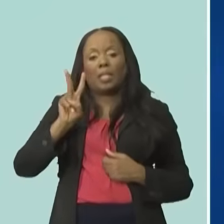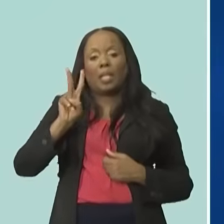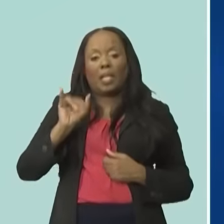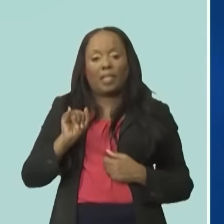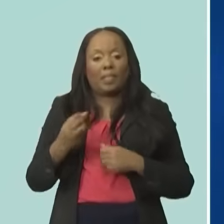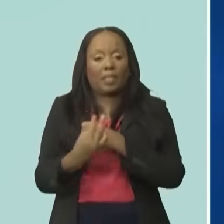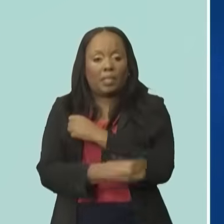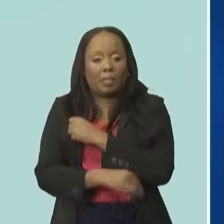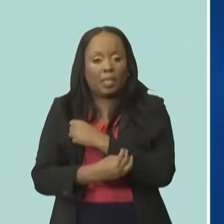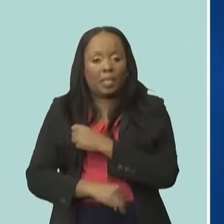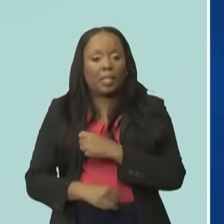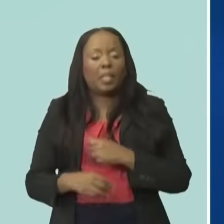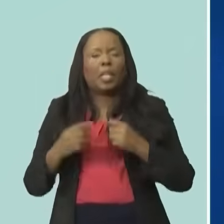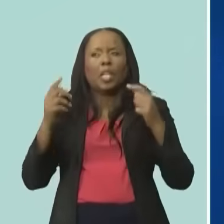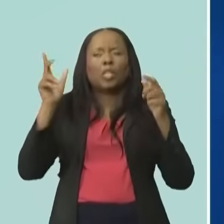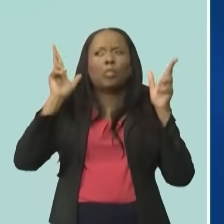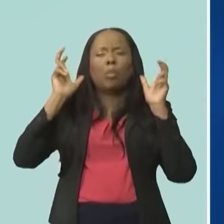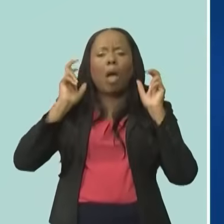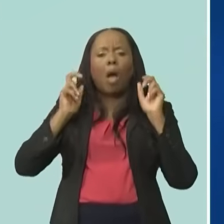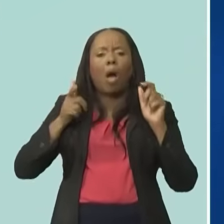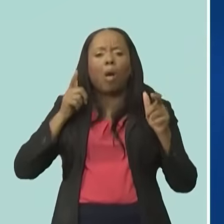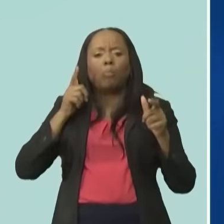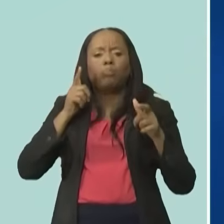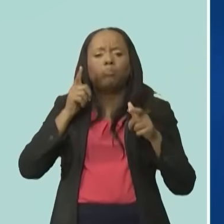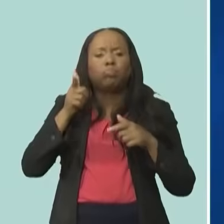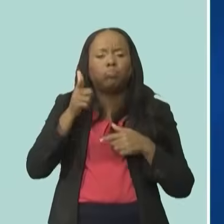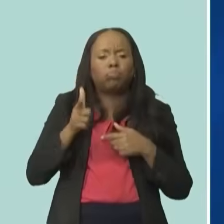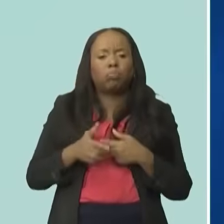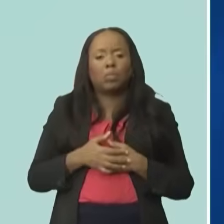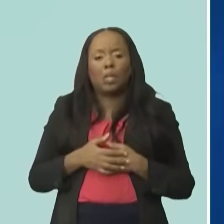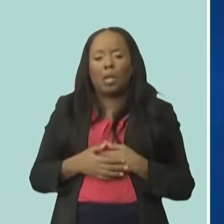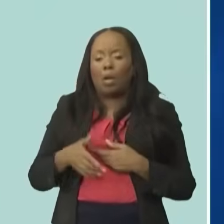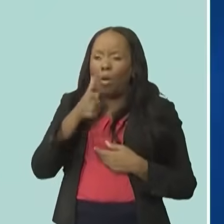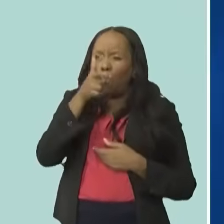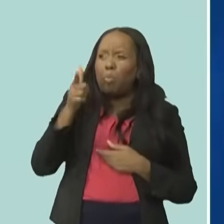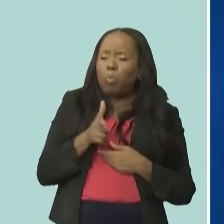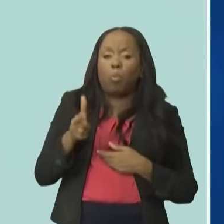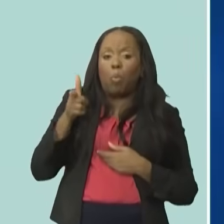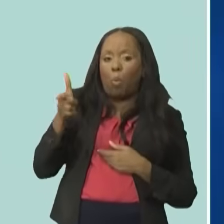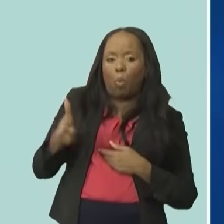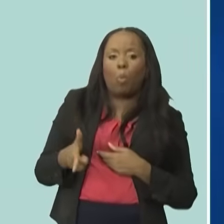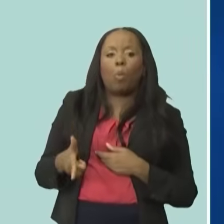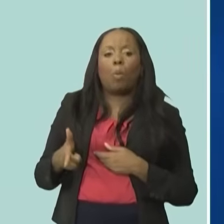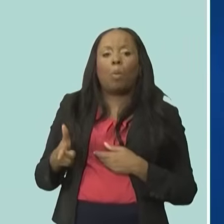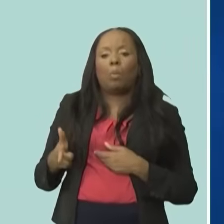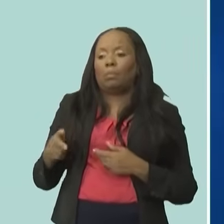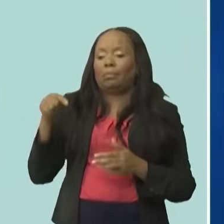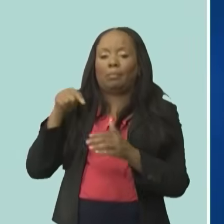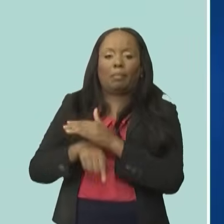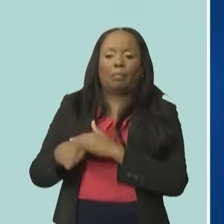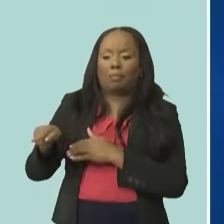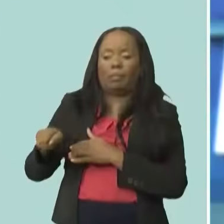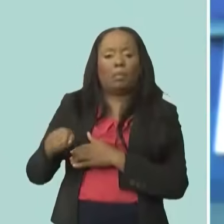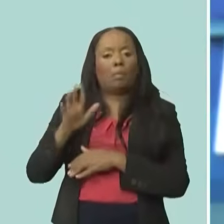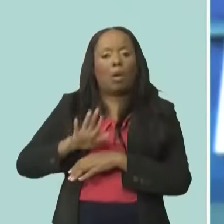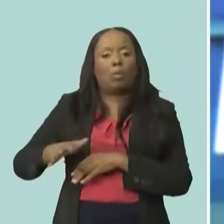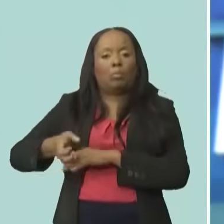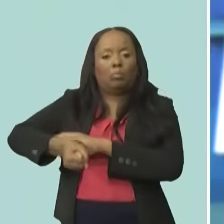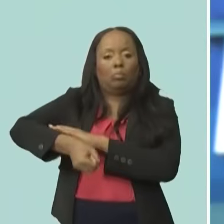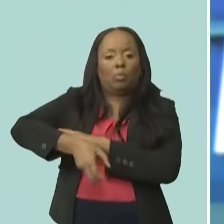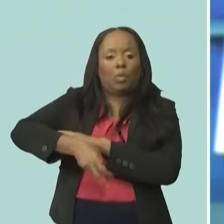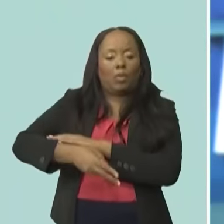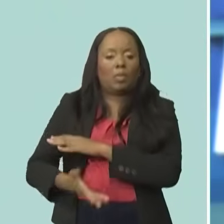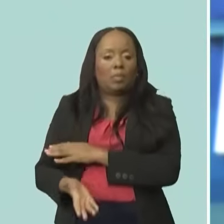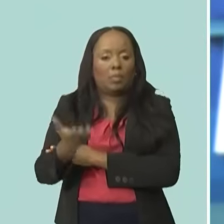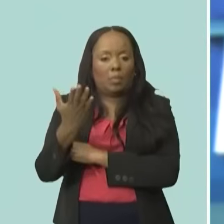Michael, when several gunshots were discharged, striking and fatally wounding him about 12:03 this morning. He was pronounced dead